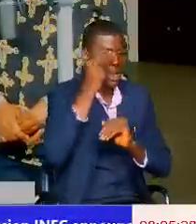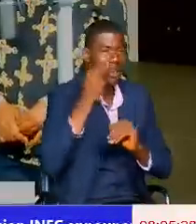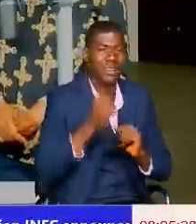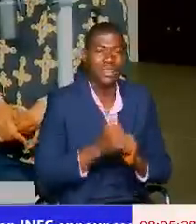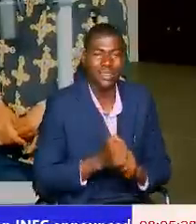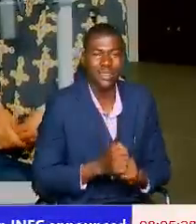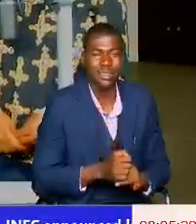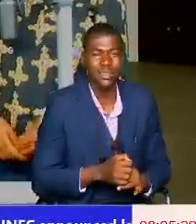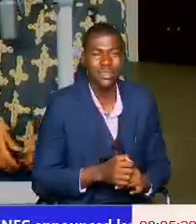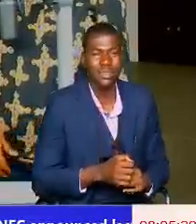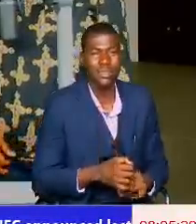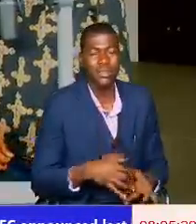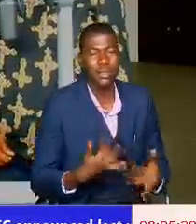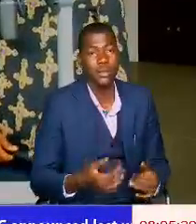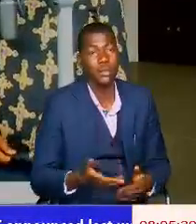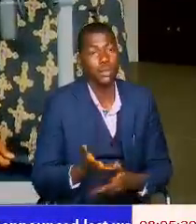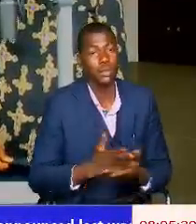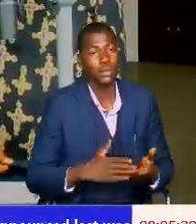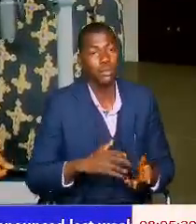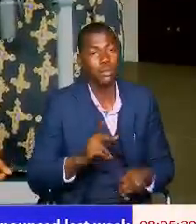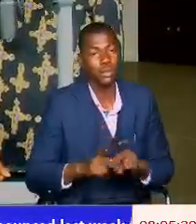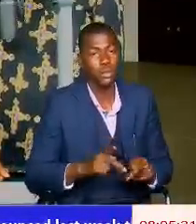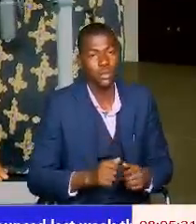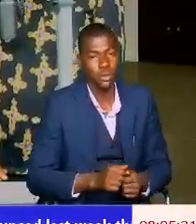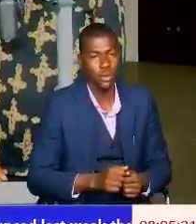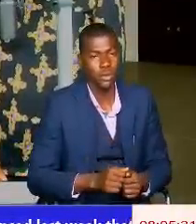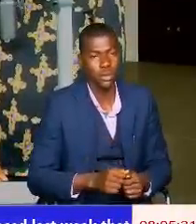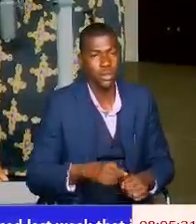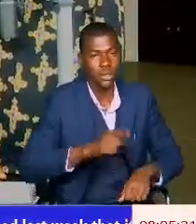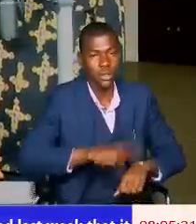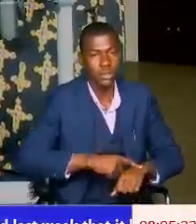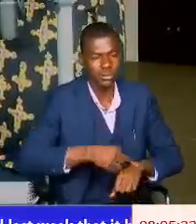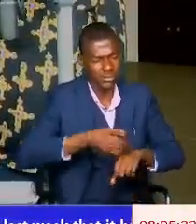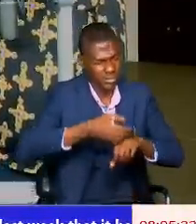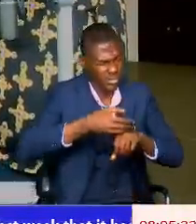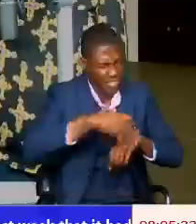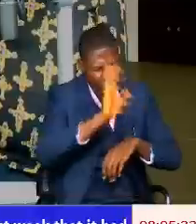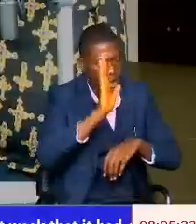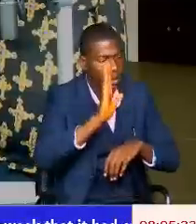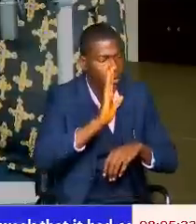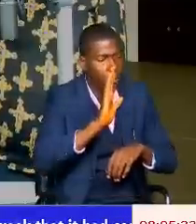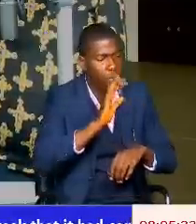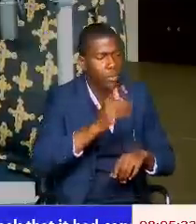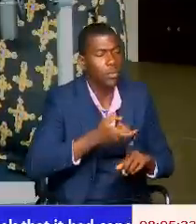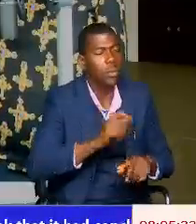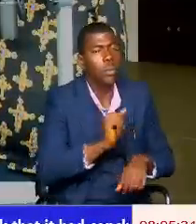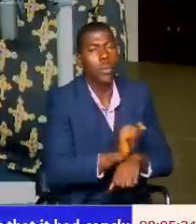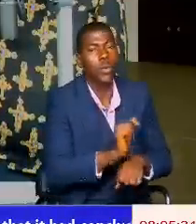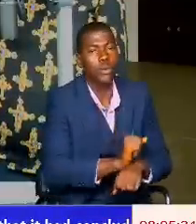You see, some people, now when you sack them for work, they go come talk, say you too harsh.